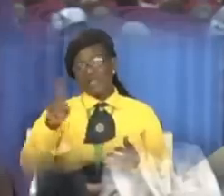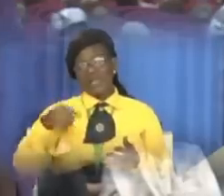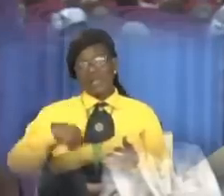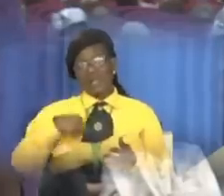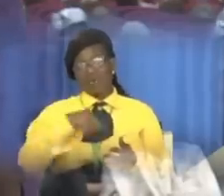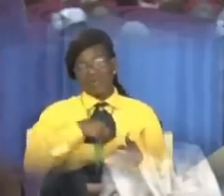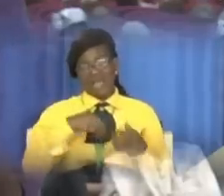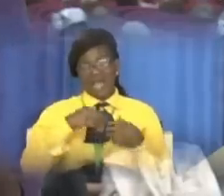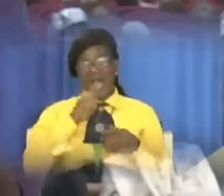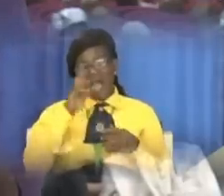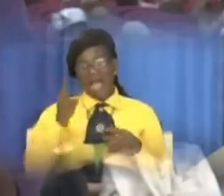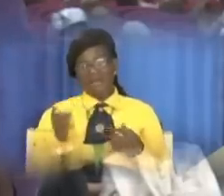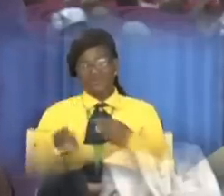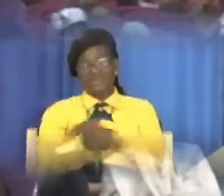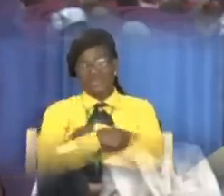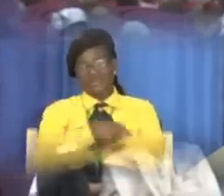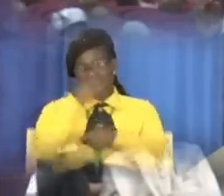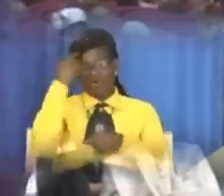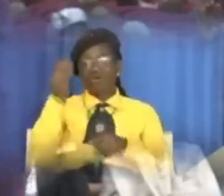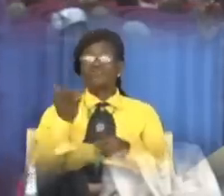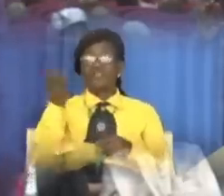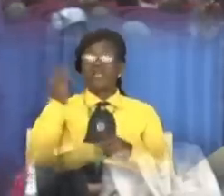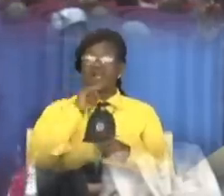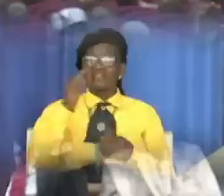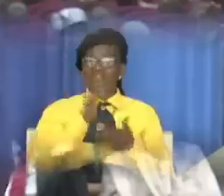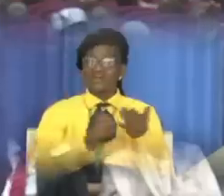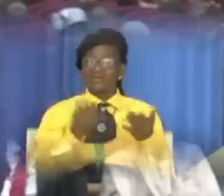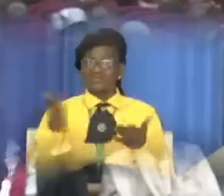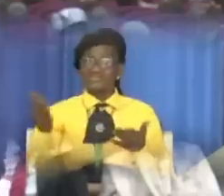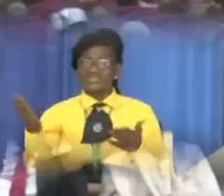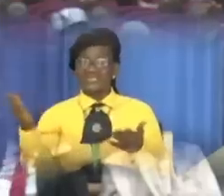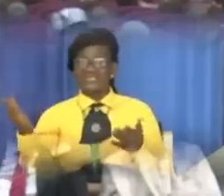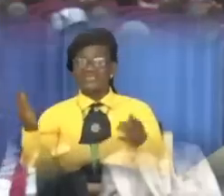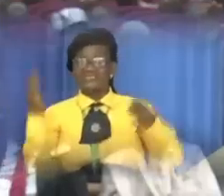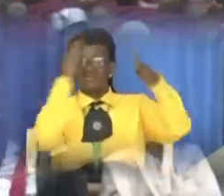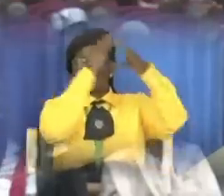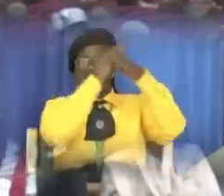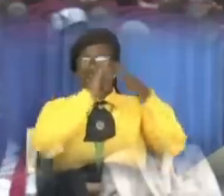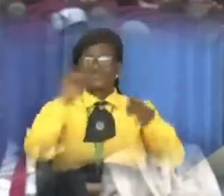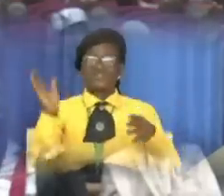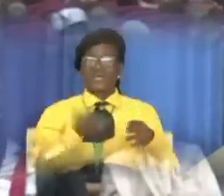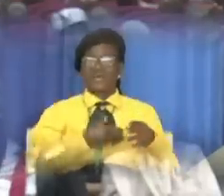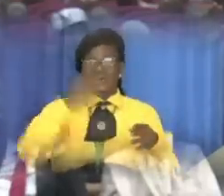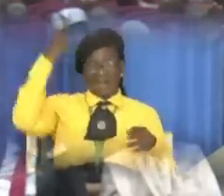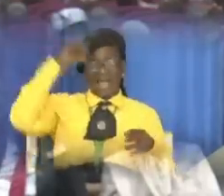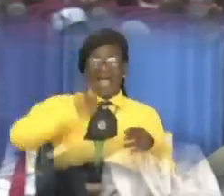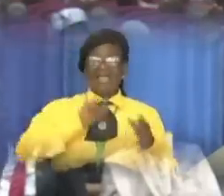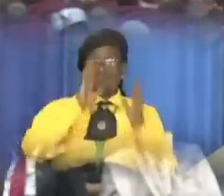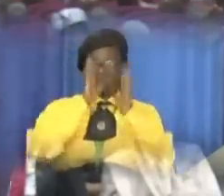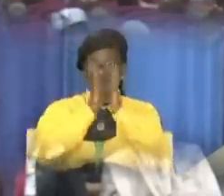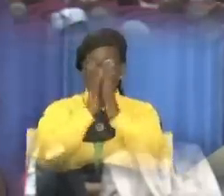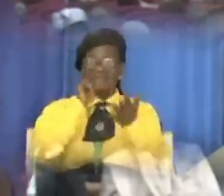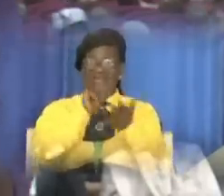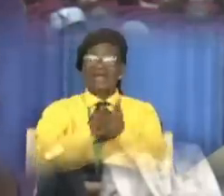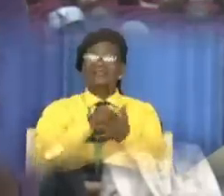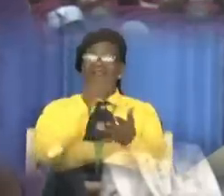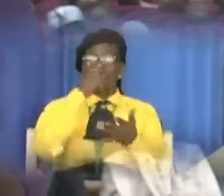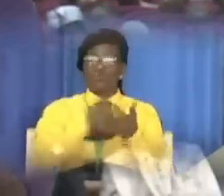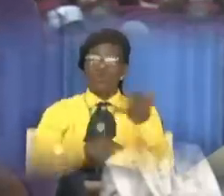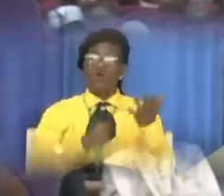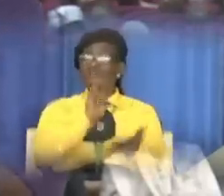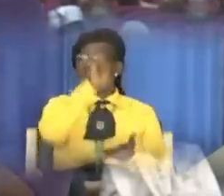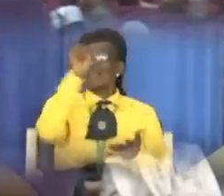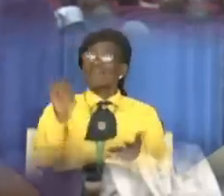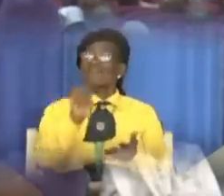I pray in the name that's above every other name that whatever it is will be removed tonight in Jesus'